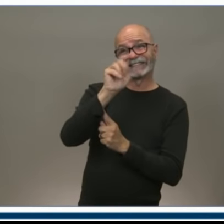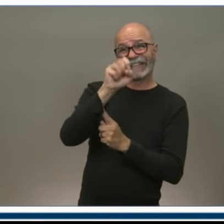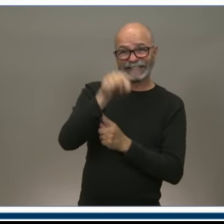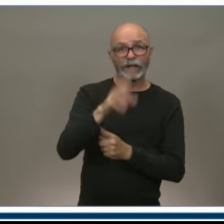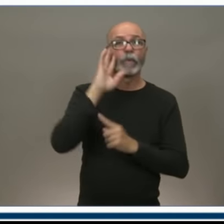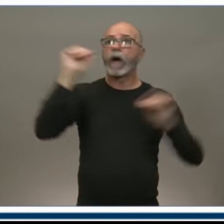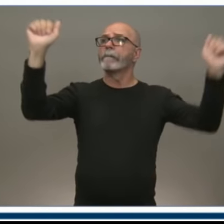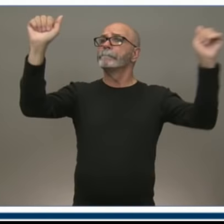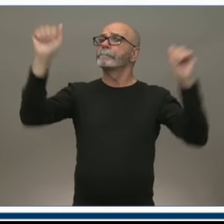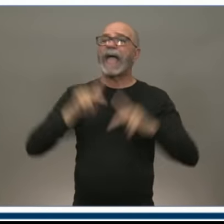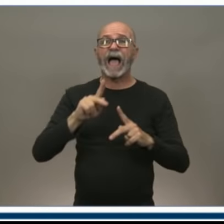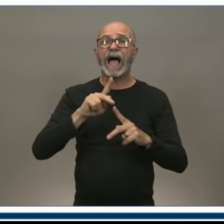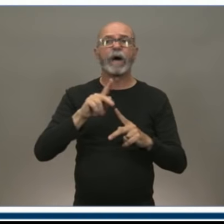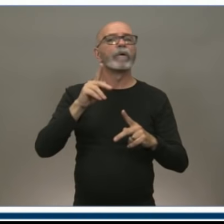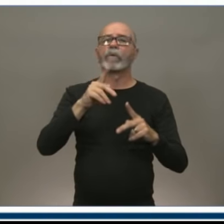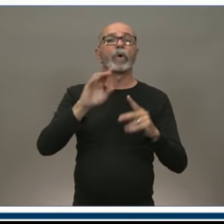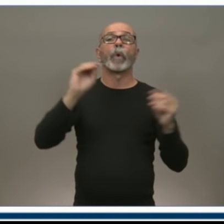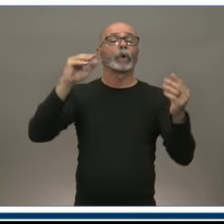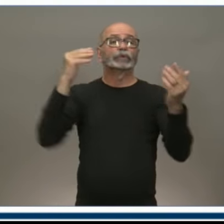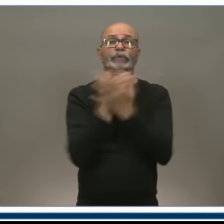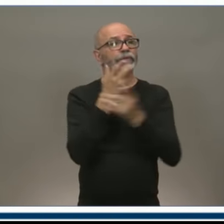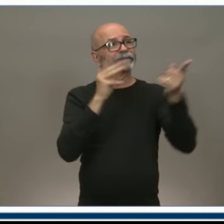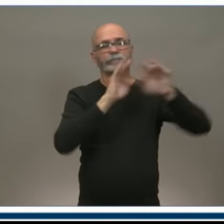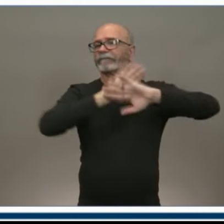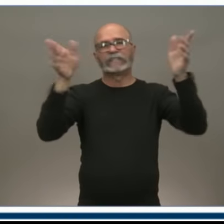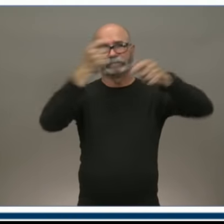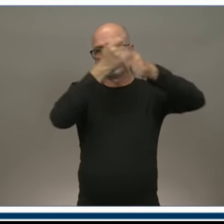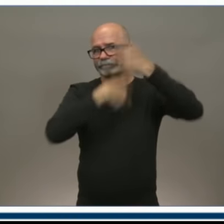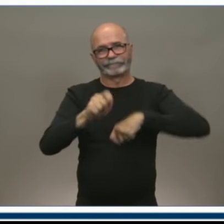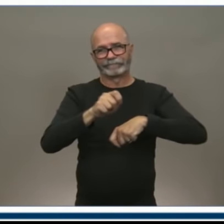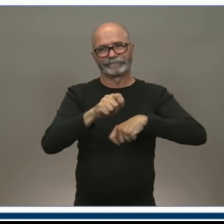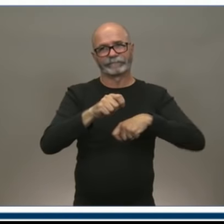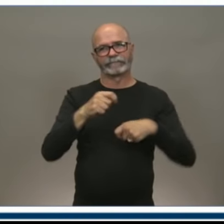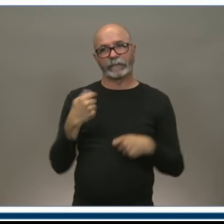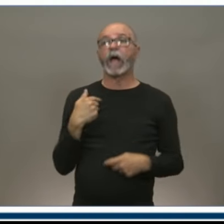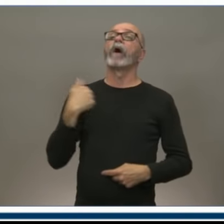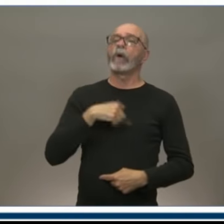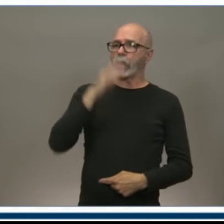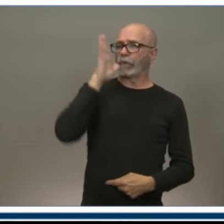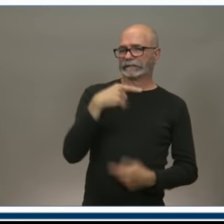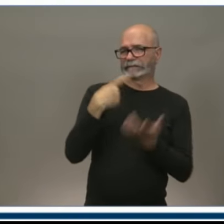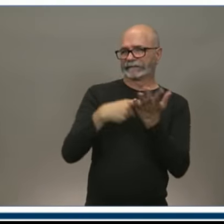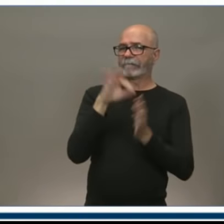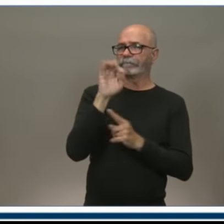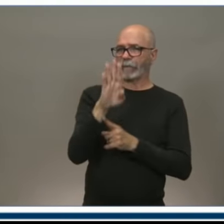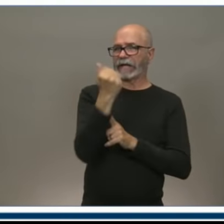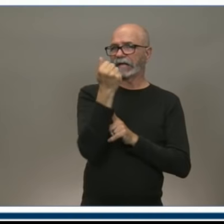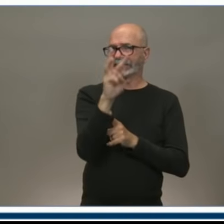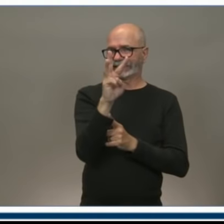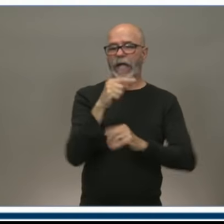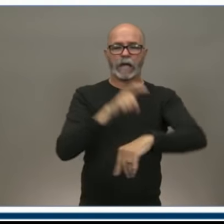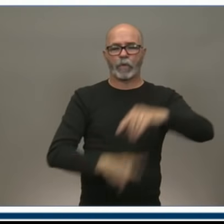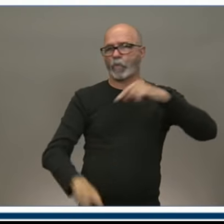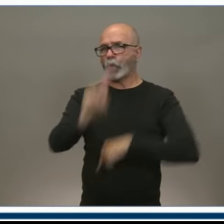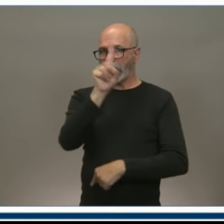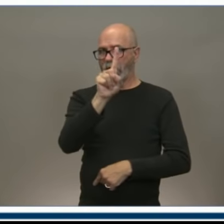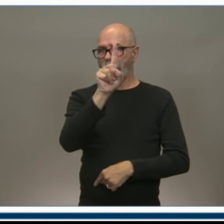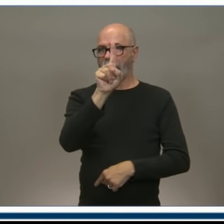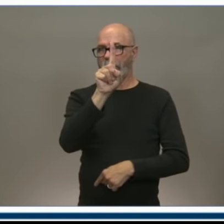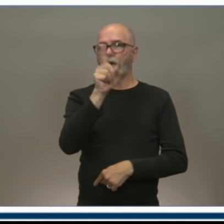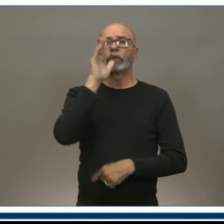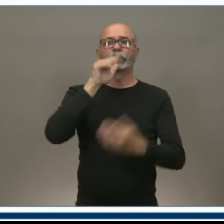the path for themselves. So we've set February 16th at 1 p.m. When